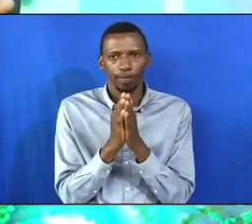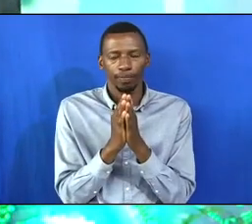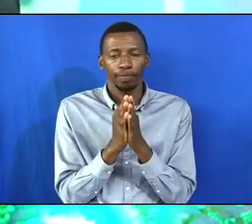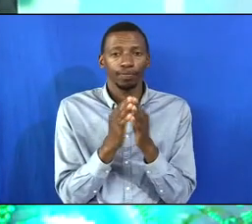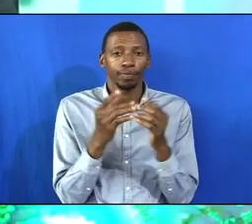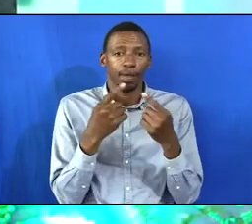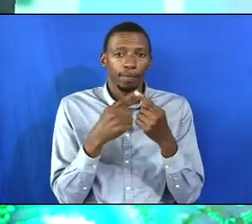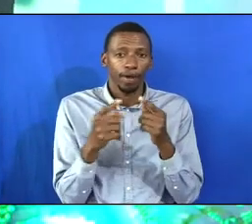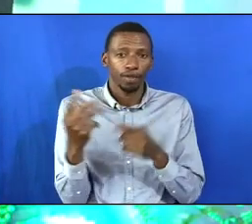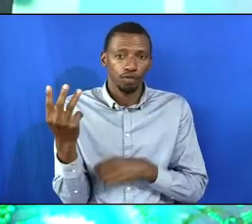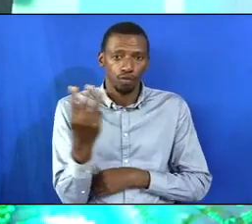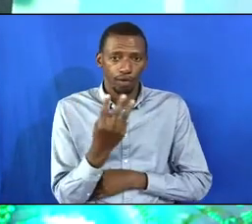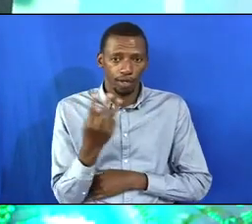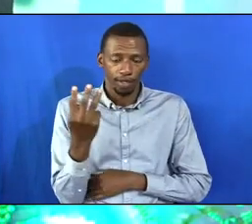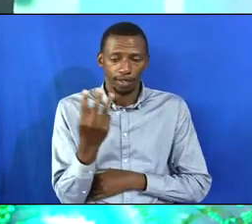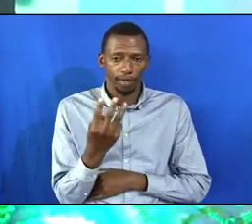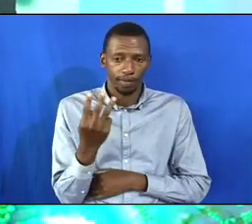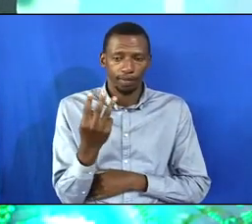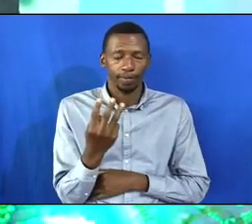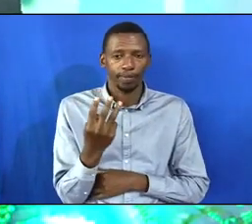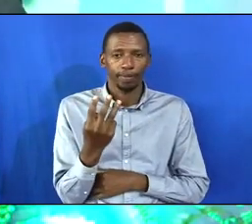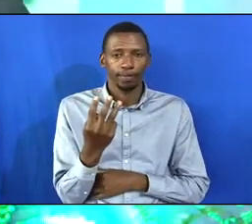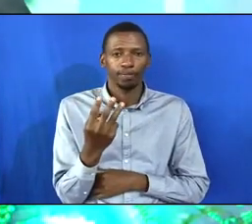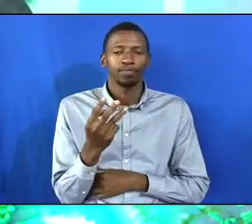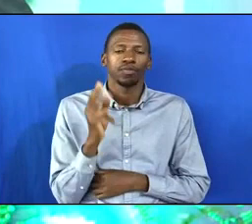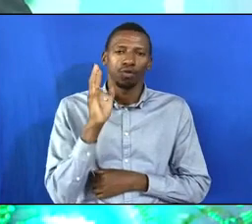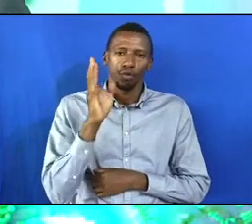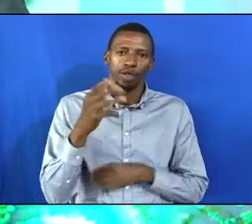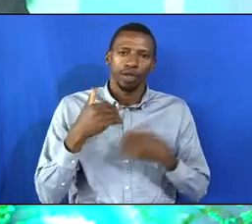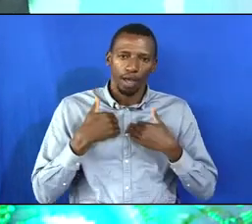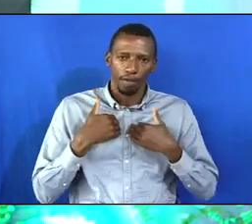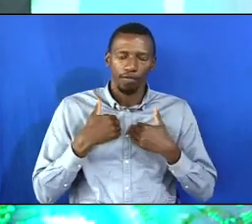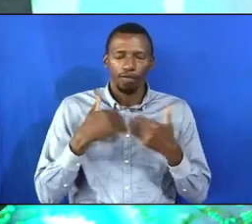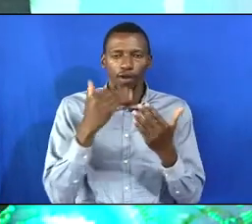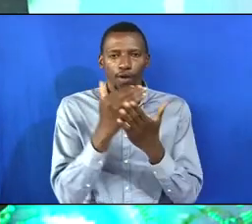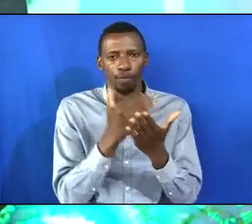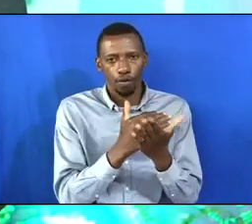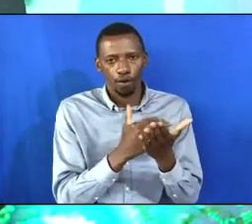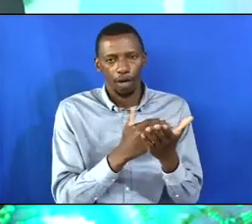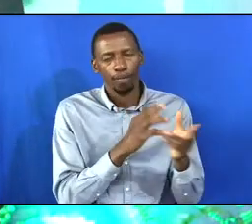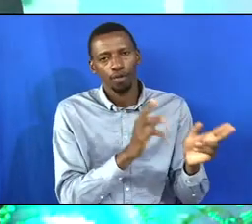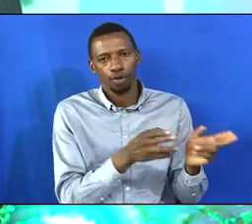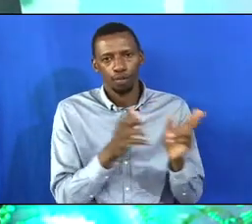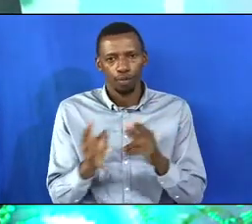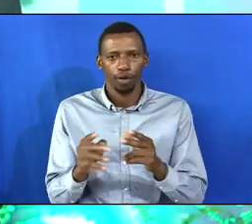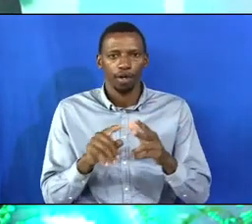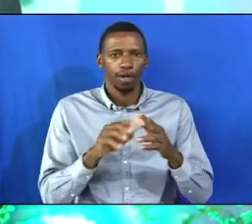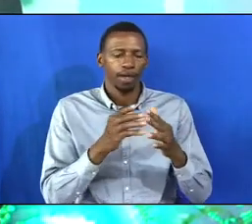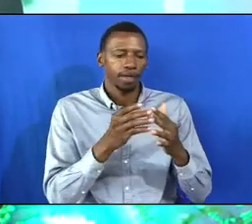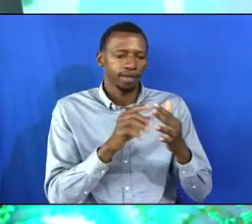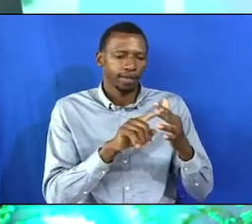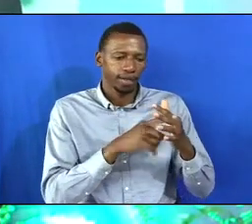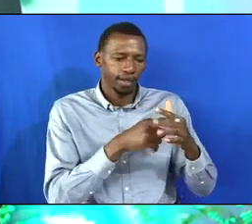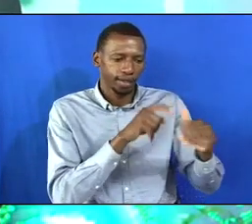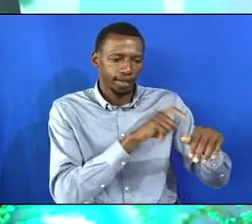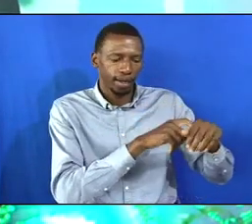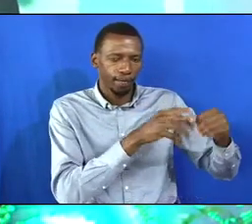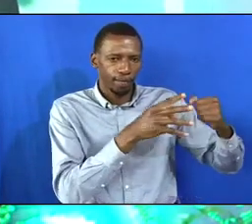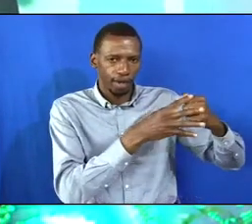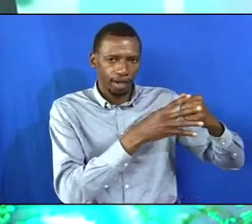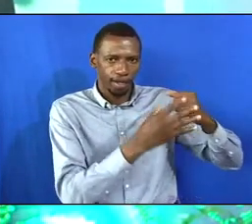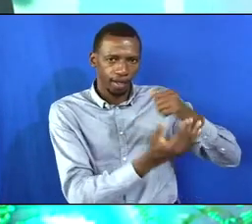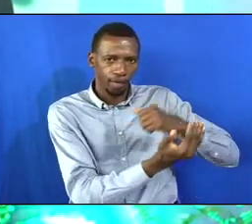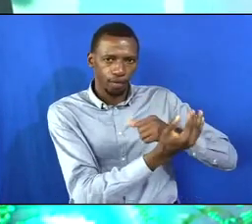But on Wednesday, we'll still run a program between 9 a.m. and